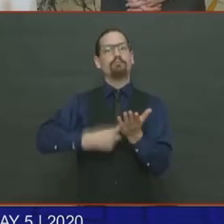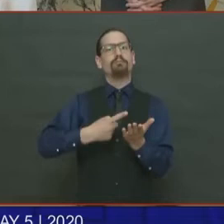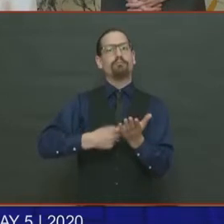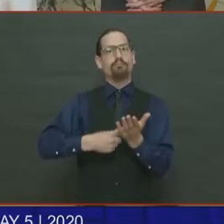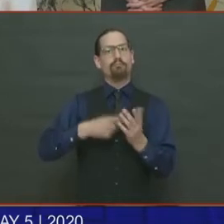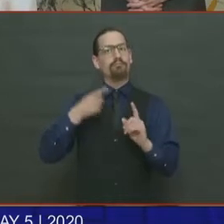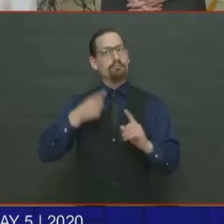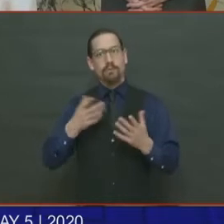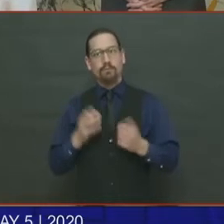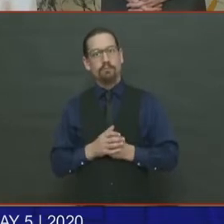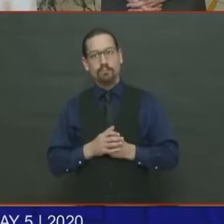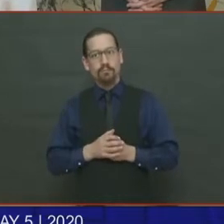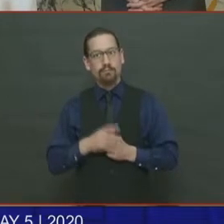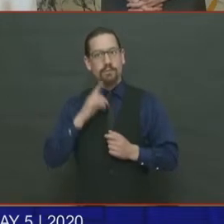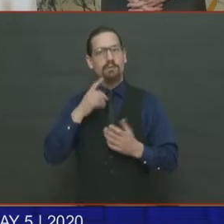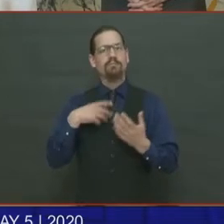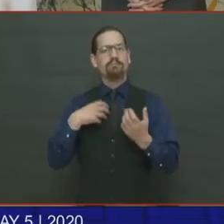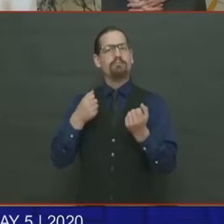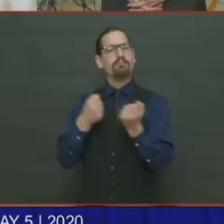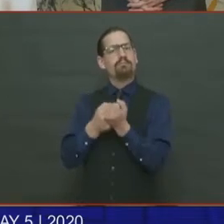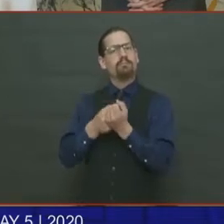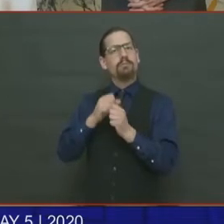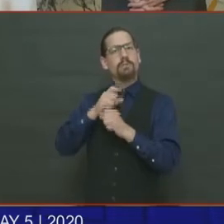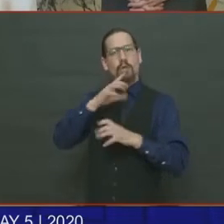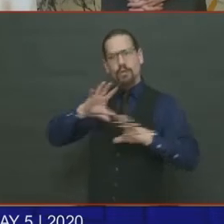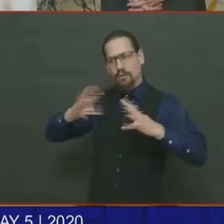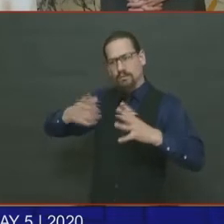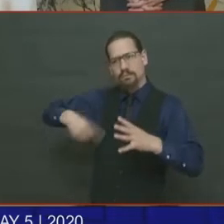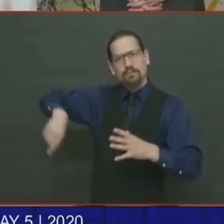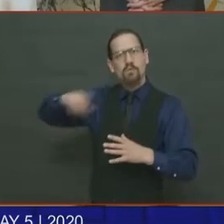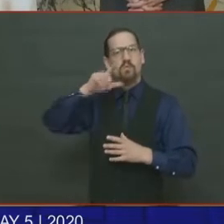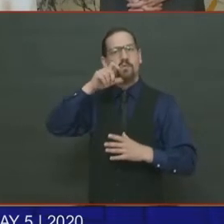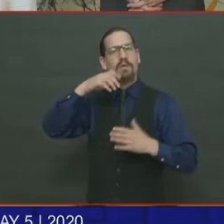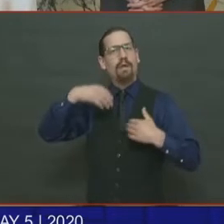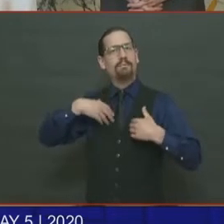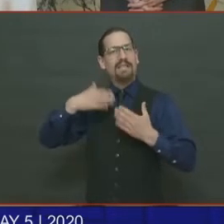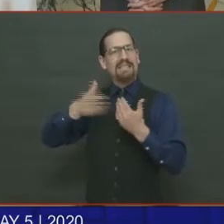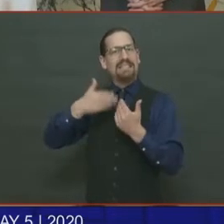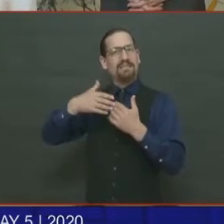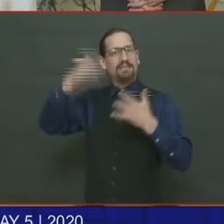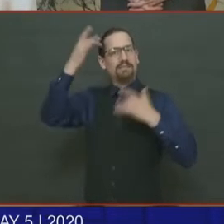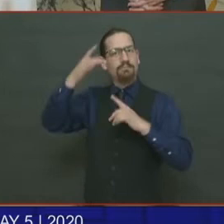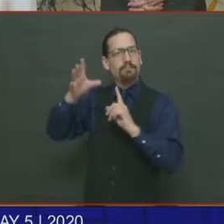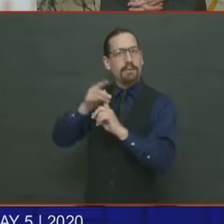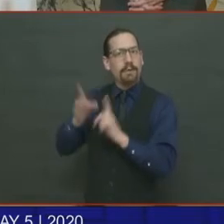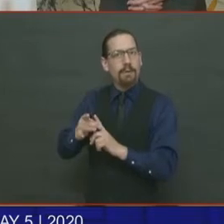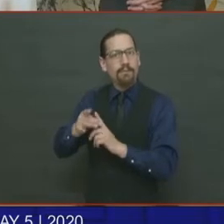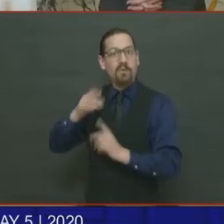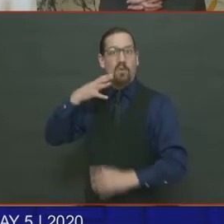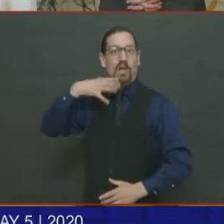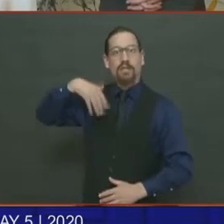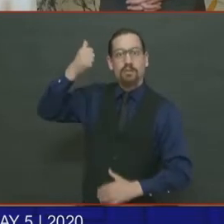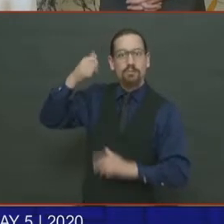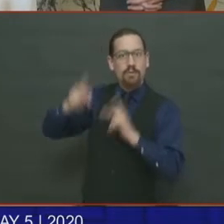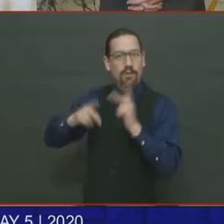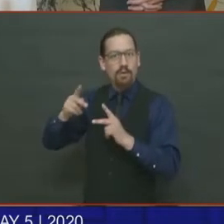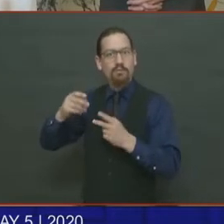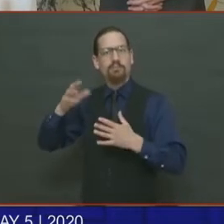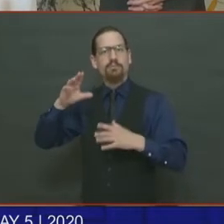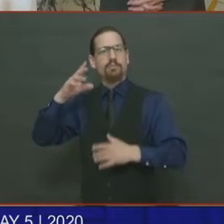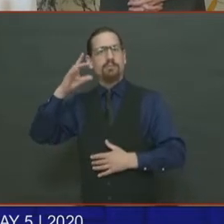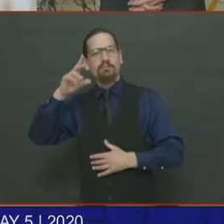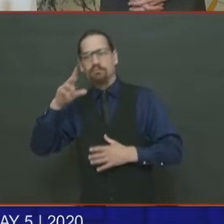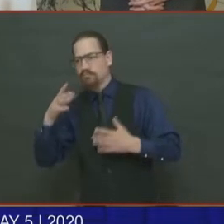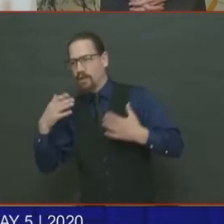vulnerable communities. Last week I spoke about some of the triggers that we need to meet in order